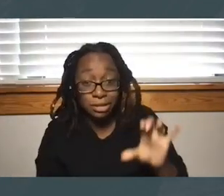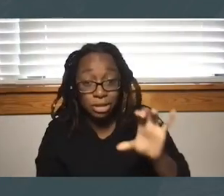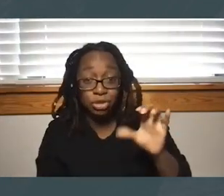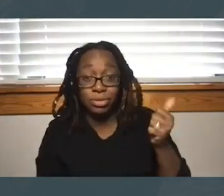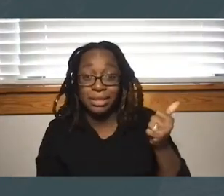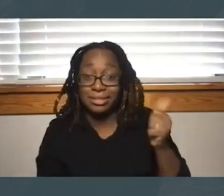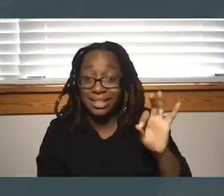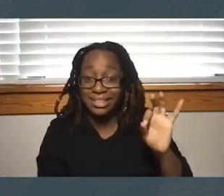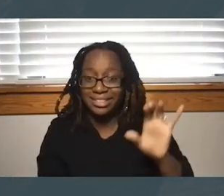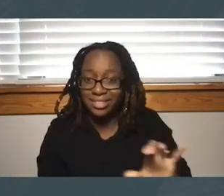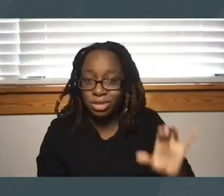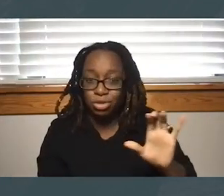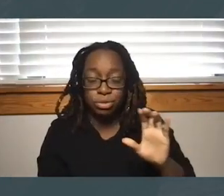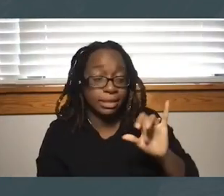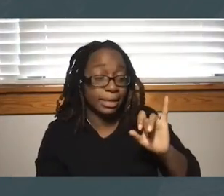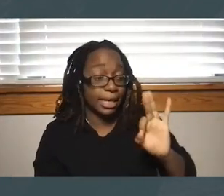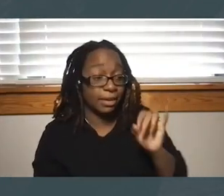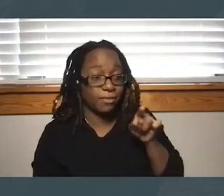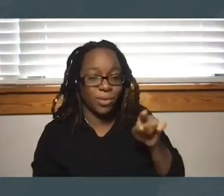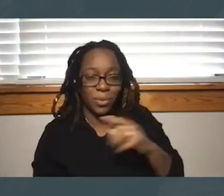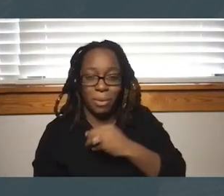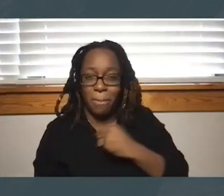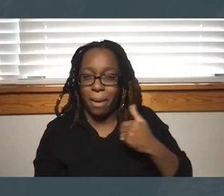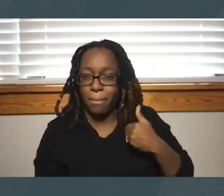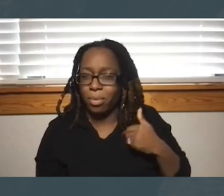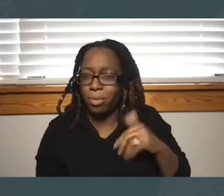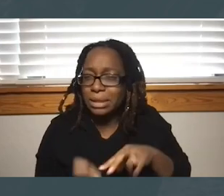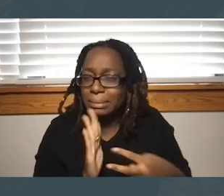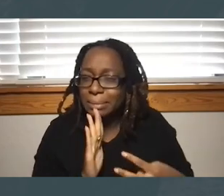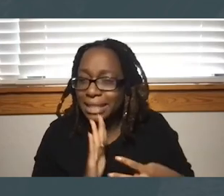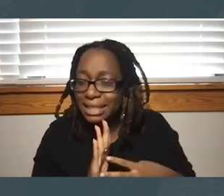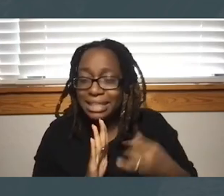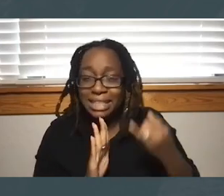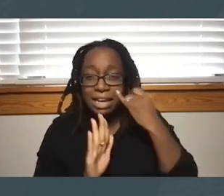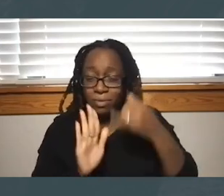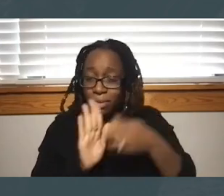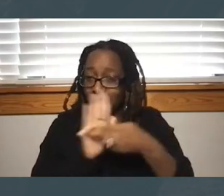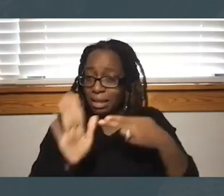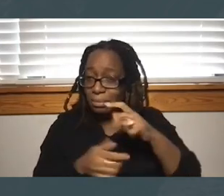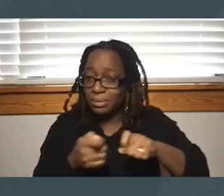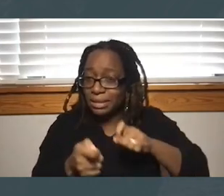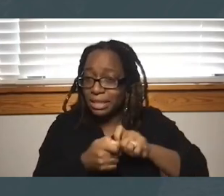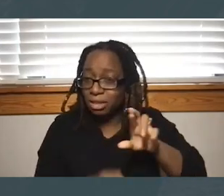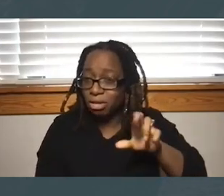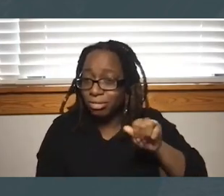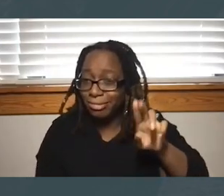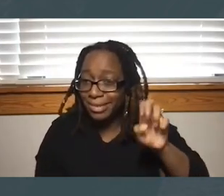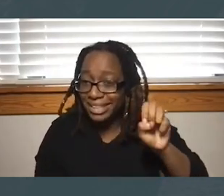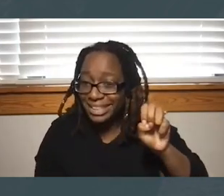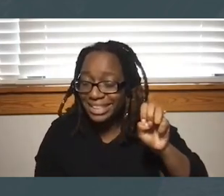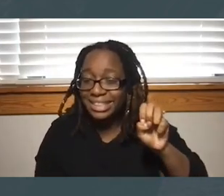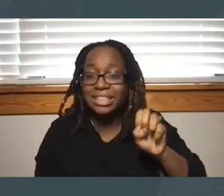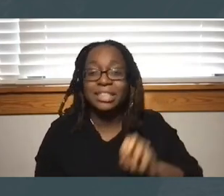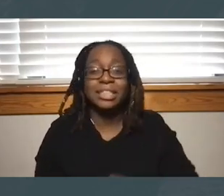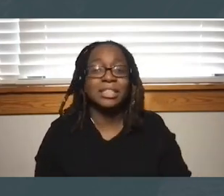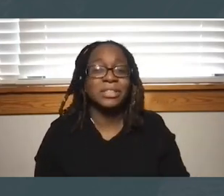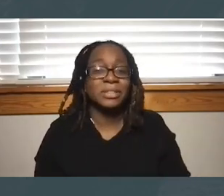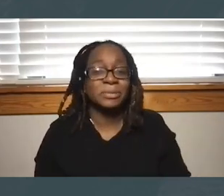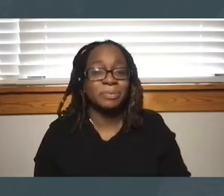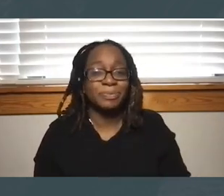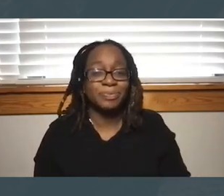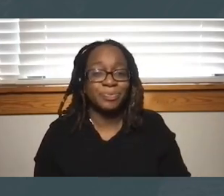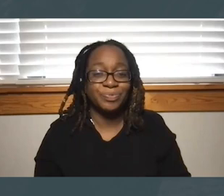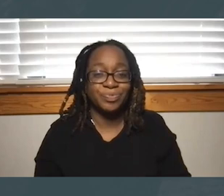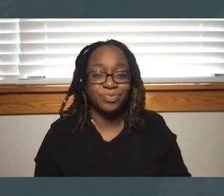find oneself as a member of something like a sable race. Yes. So there is this, this gulf,